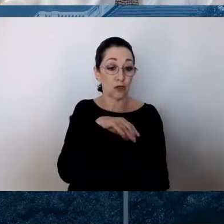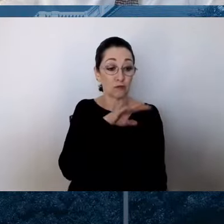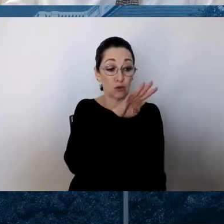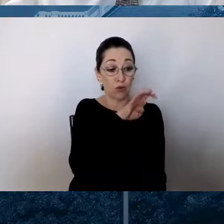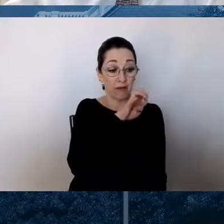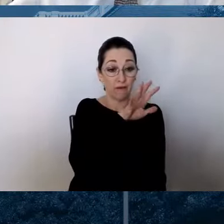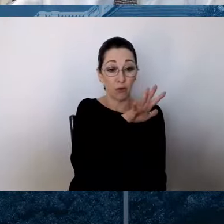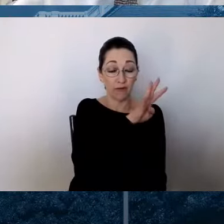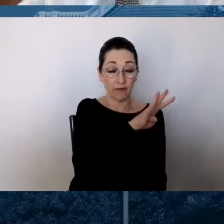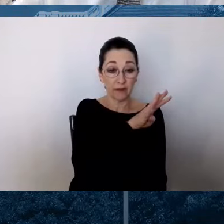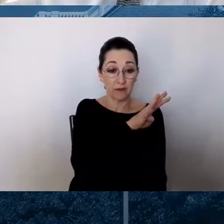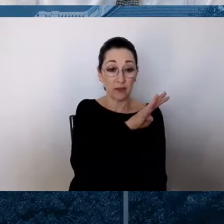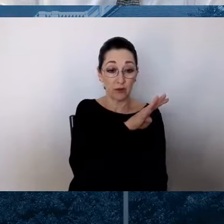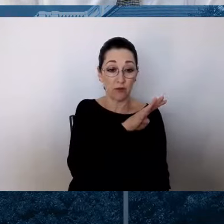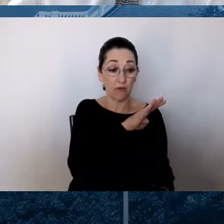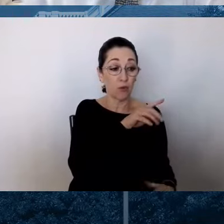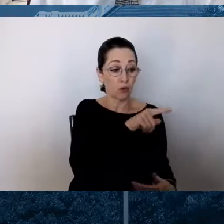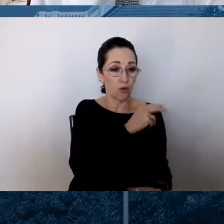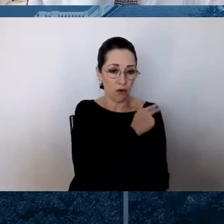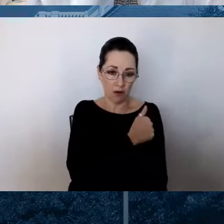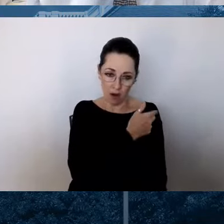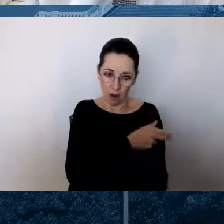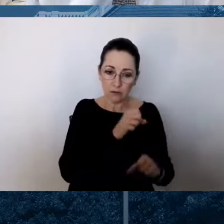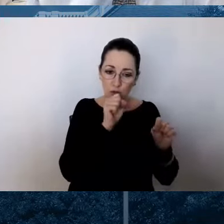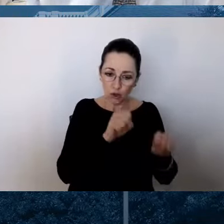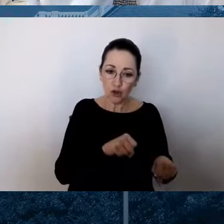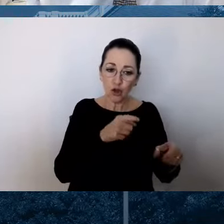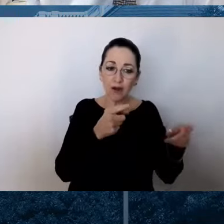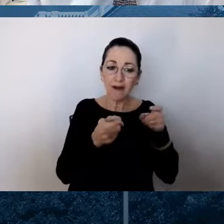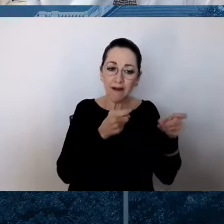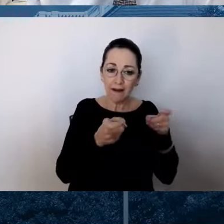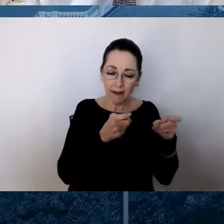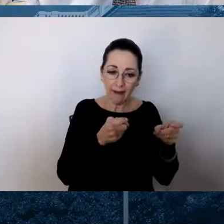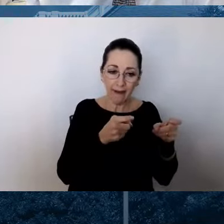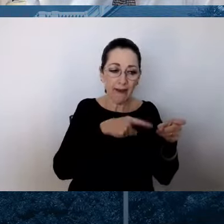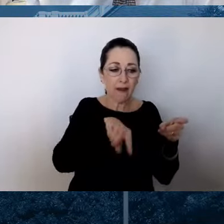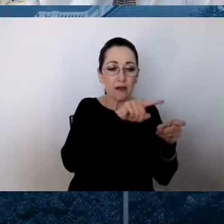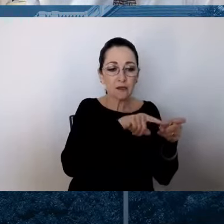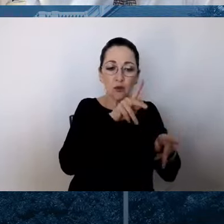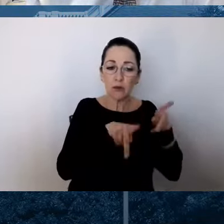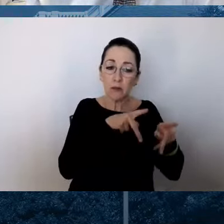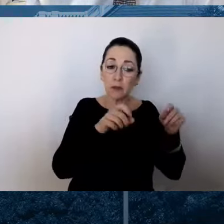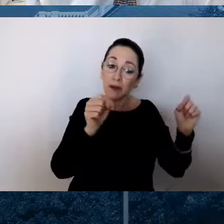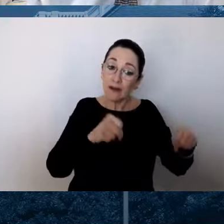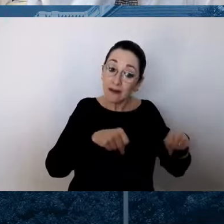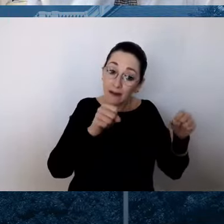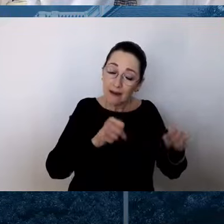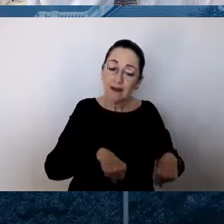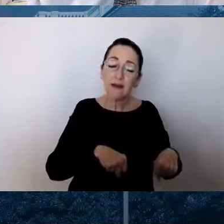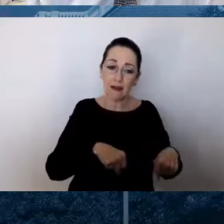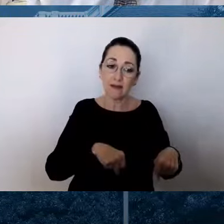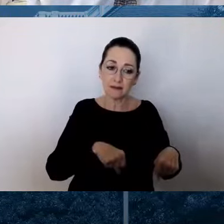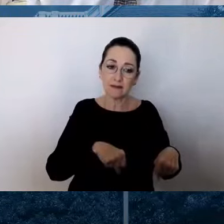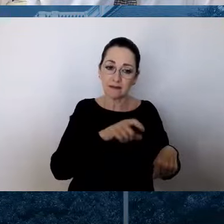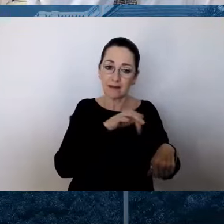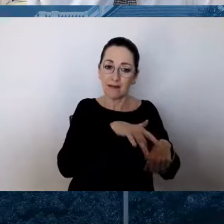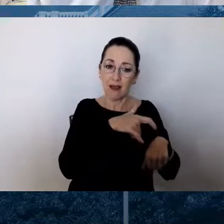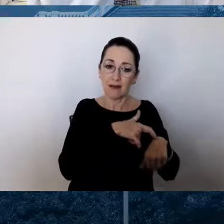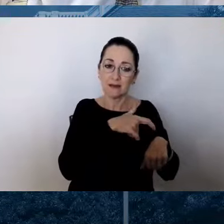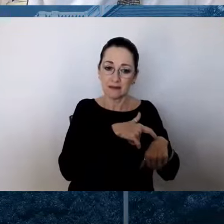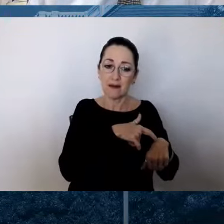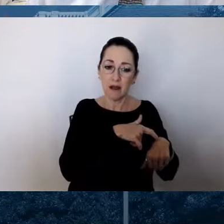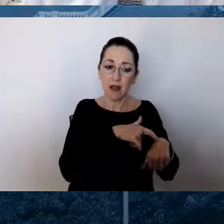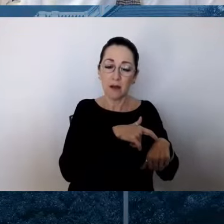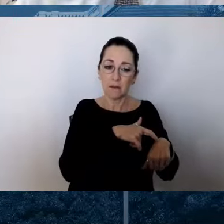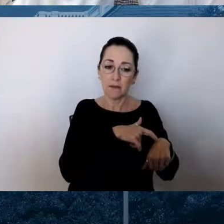being, hey, we were able to handle this. The hospitals did an amazing job making sure they can navigate the patients when we were at, mid